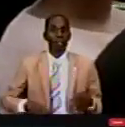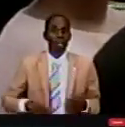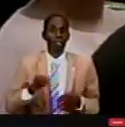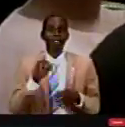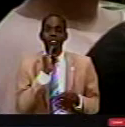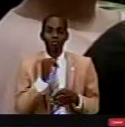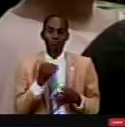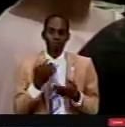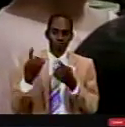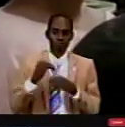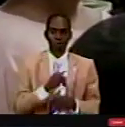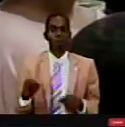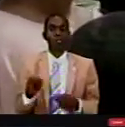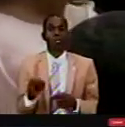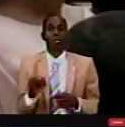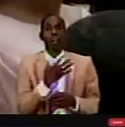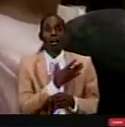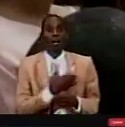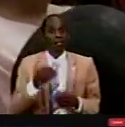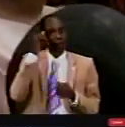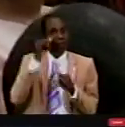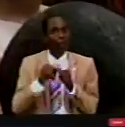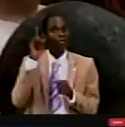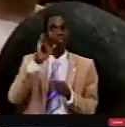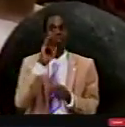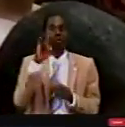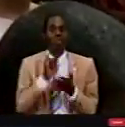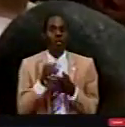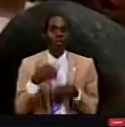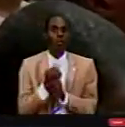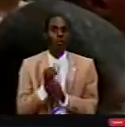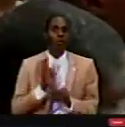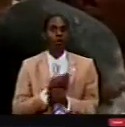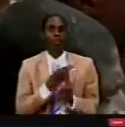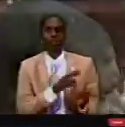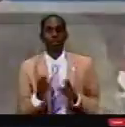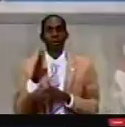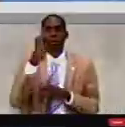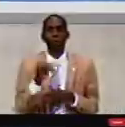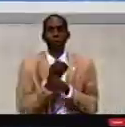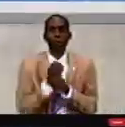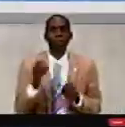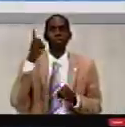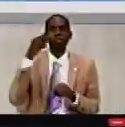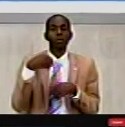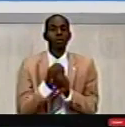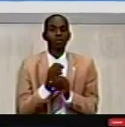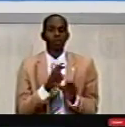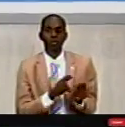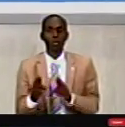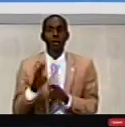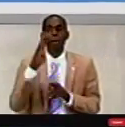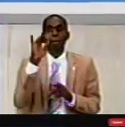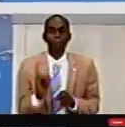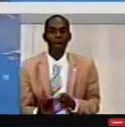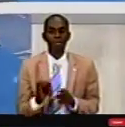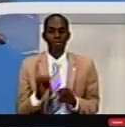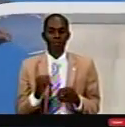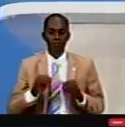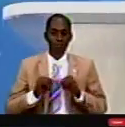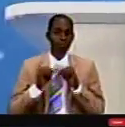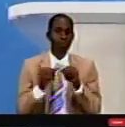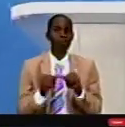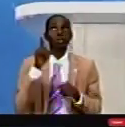he is the one that makes us ready my salvation is the one that makes us ready by steadfastness in the one that gets us ready by sanctification